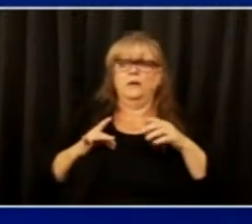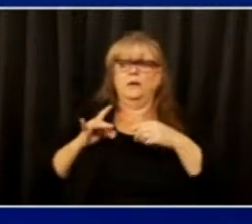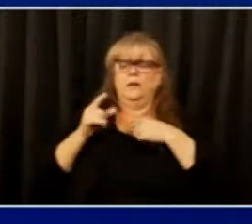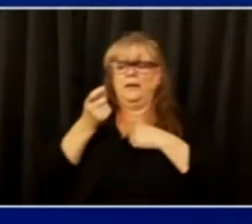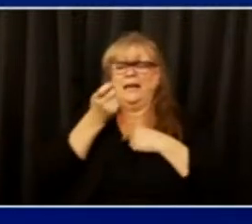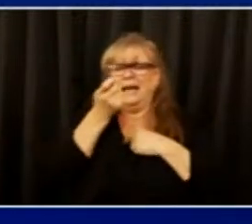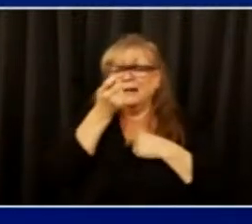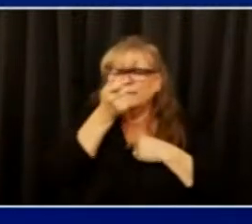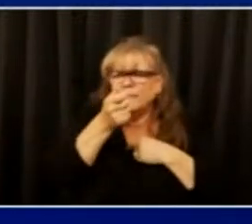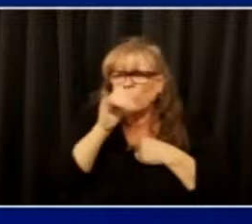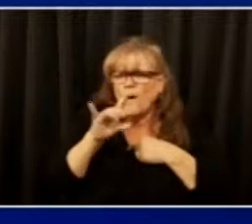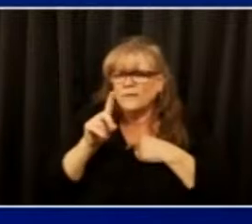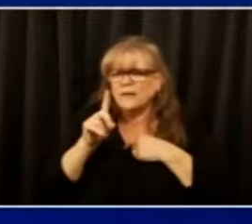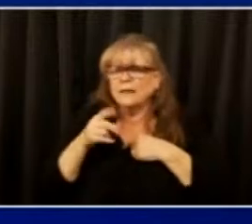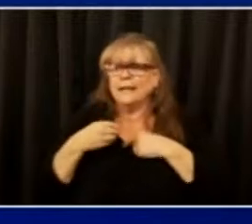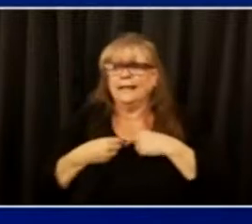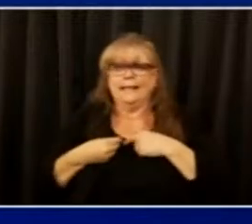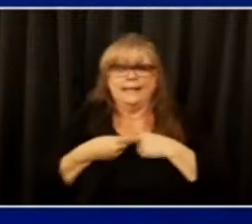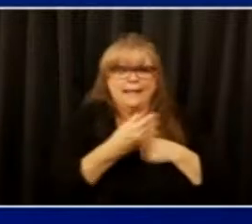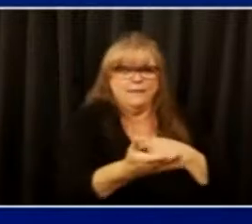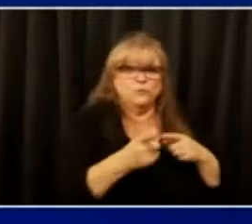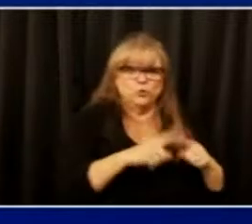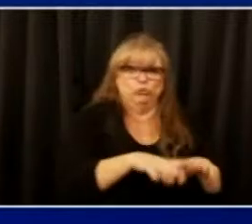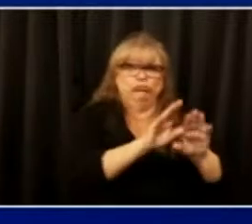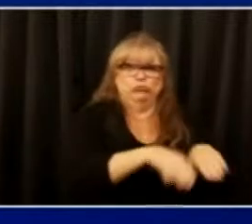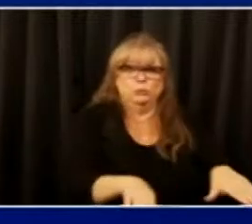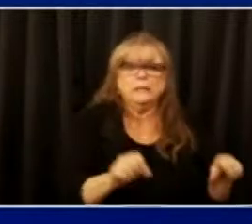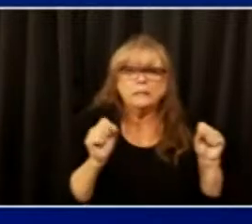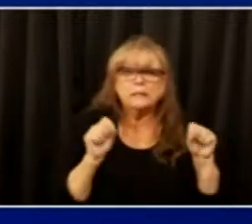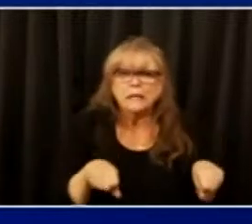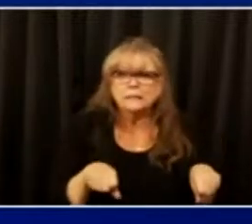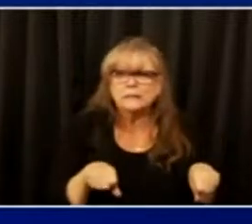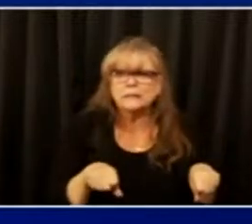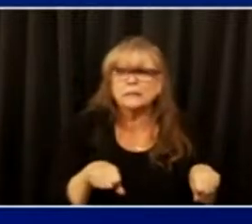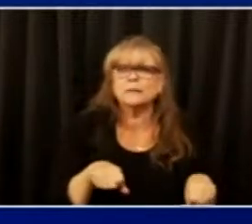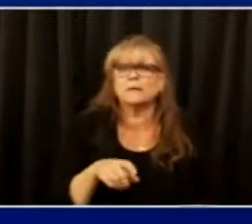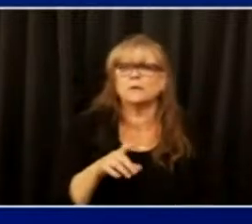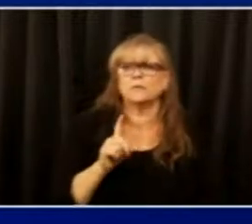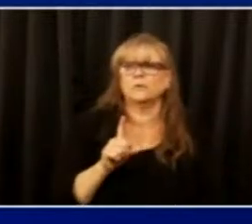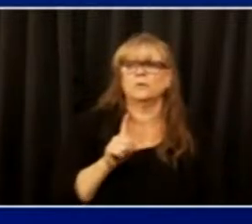virus in my body, the amount of virus is lower if I've